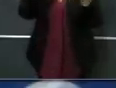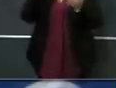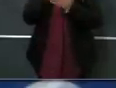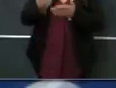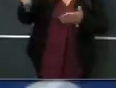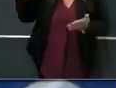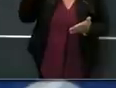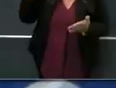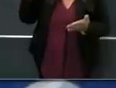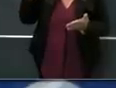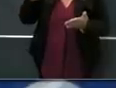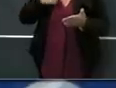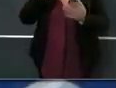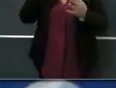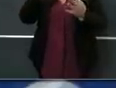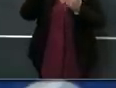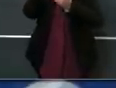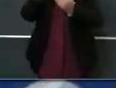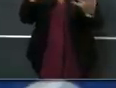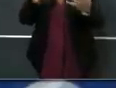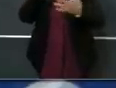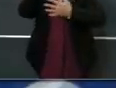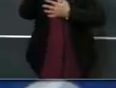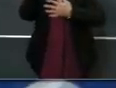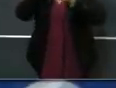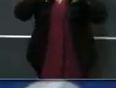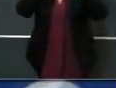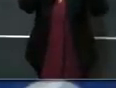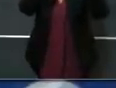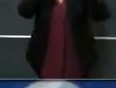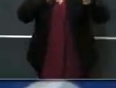out those terms, those 6 areas of